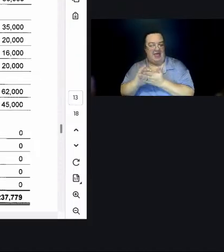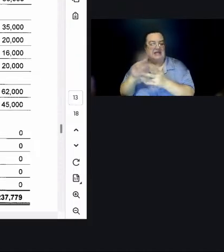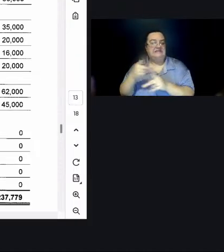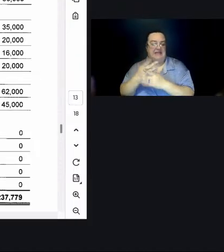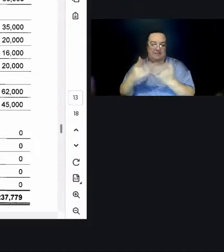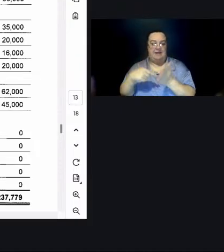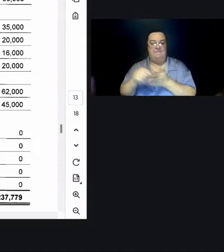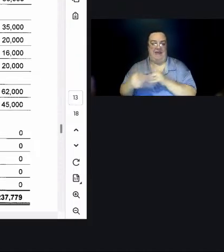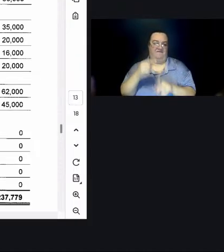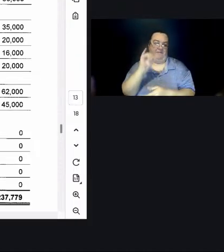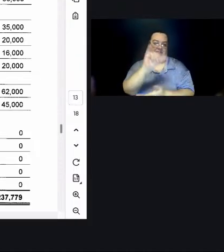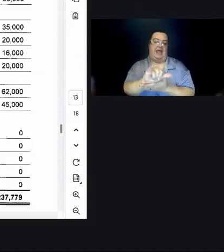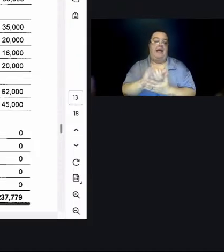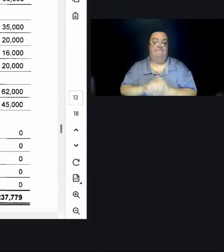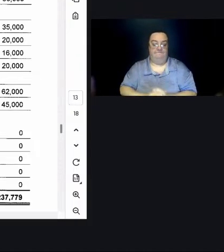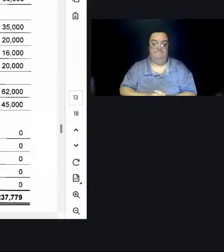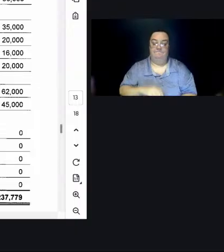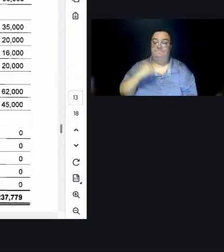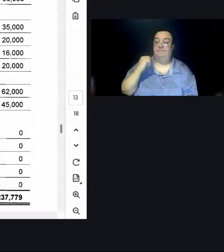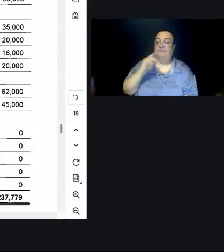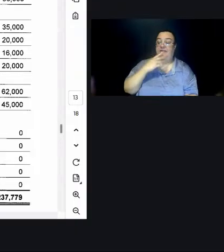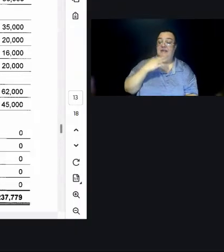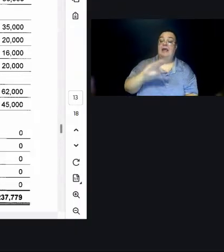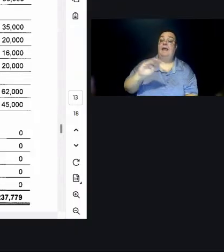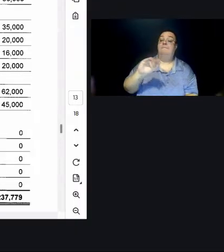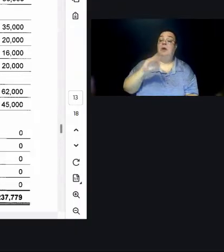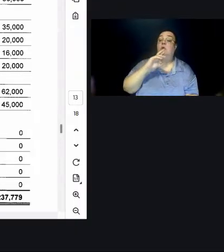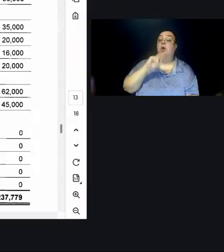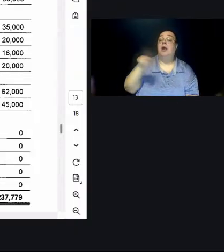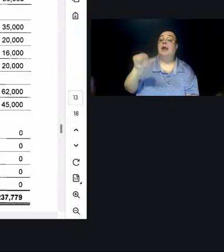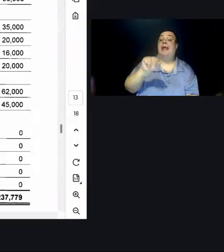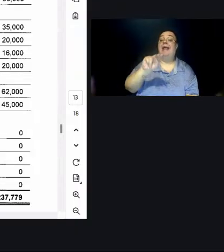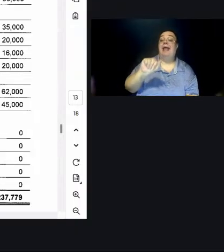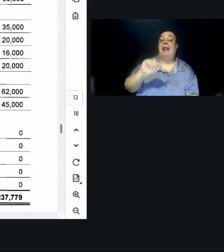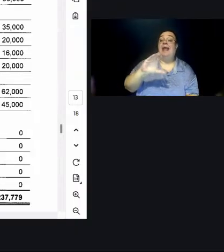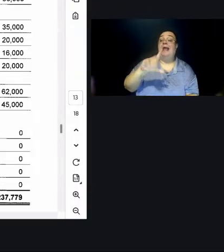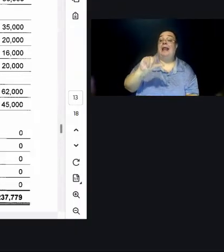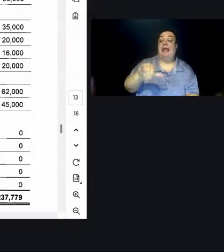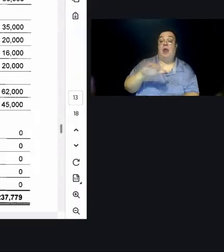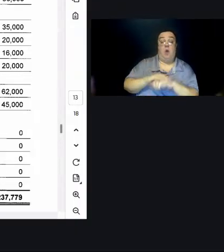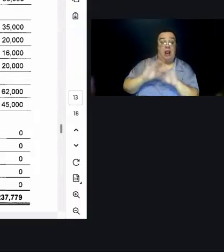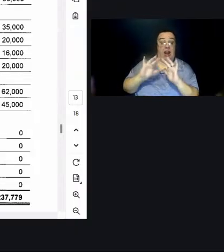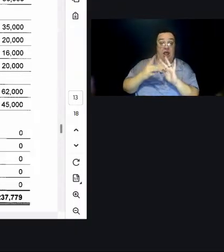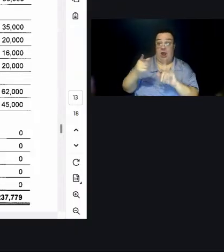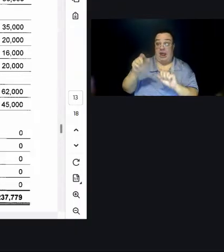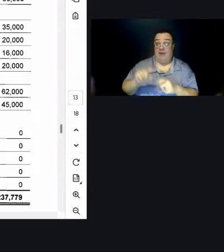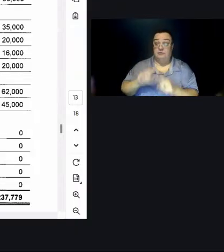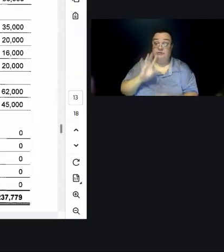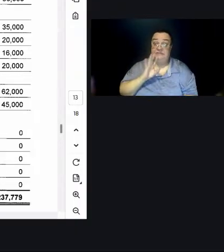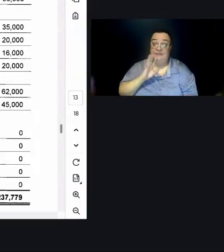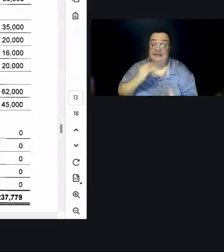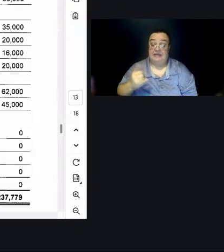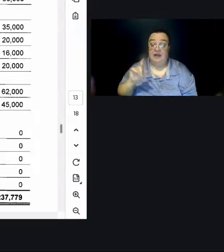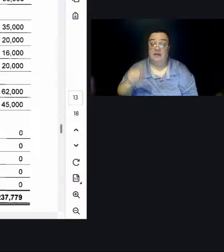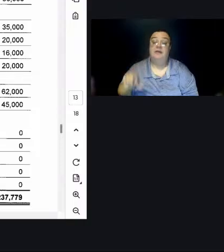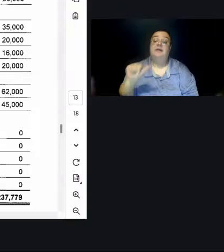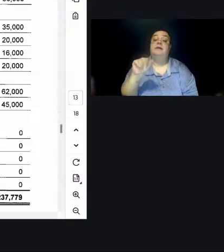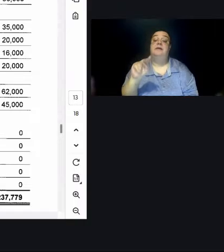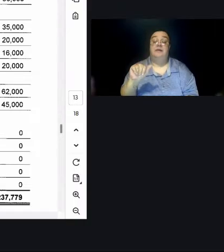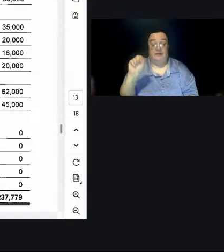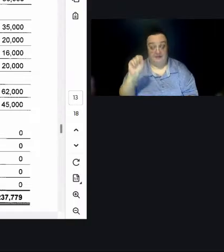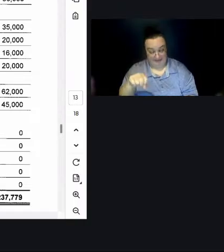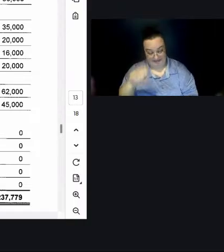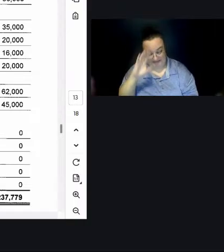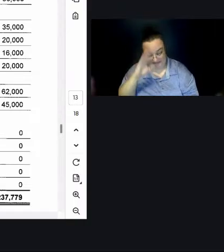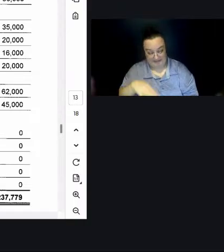there. All right, let us go to Anna Clay, who is online. Are you able to speak? Yes,